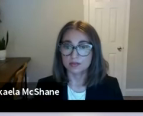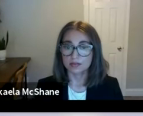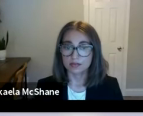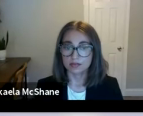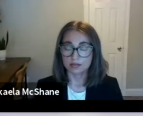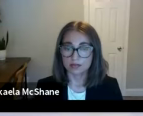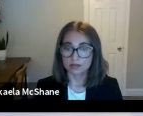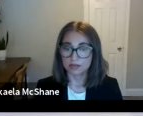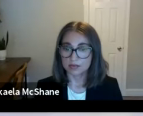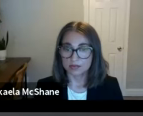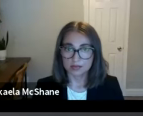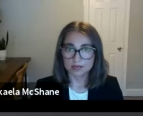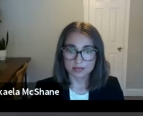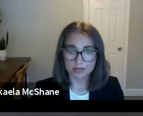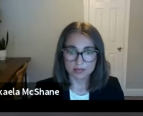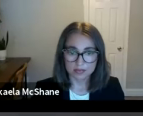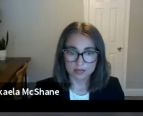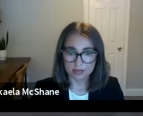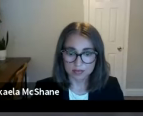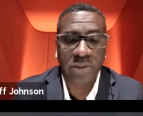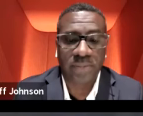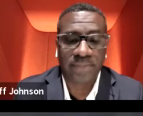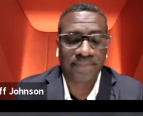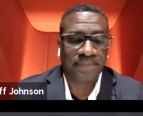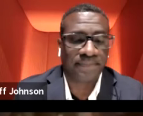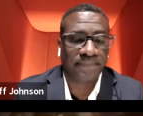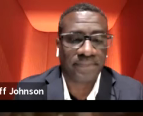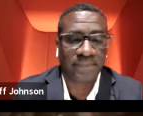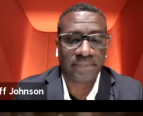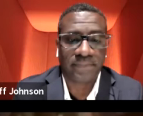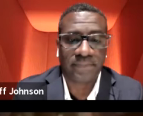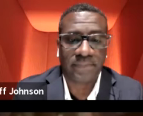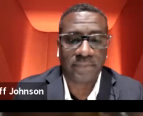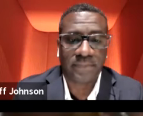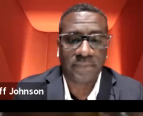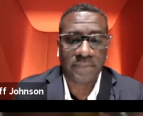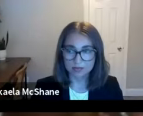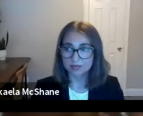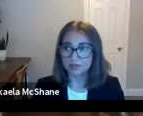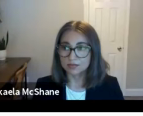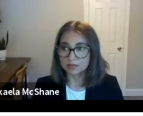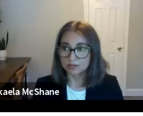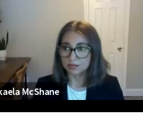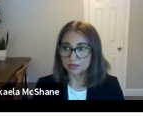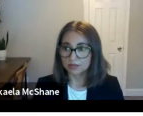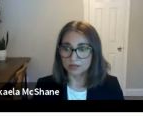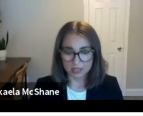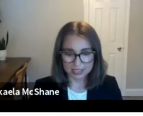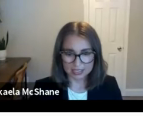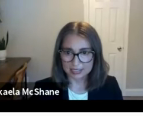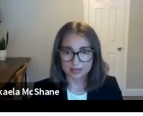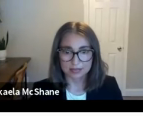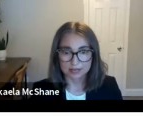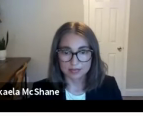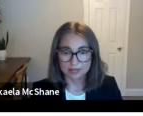snapshots of it's simple and complex what we do for everyone. It's a special place, a destination for special many. In